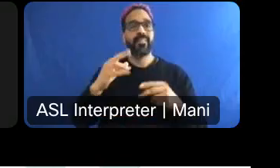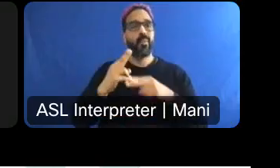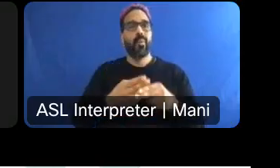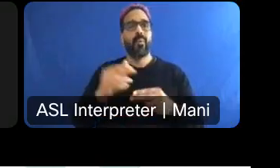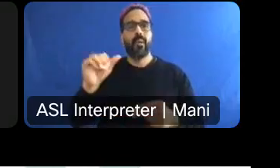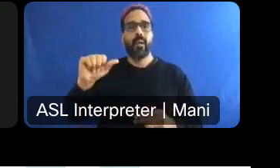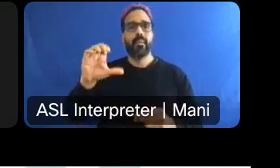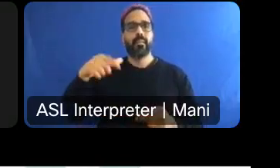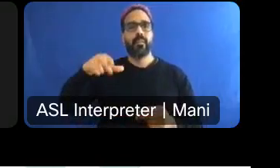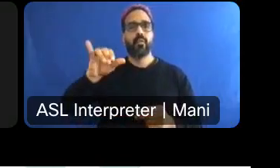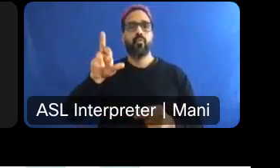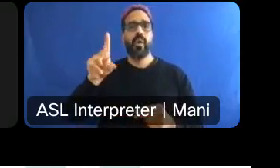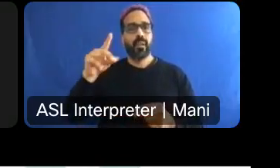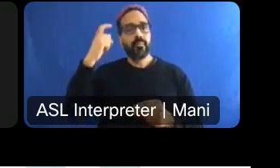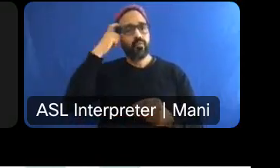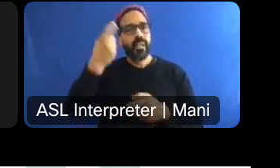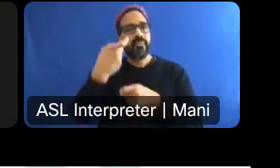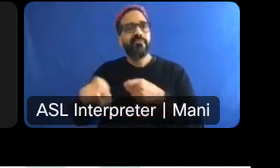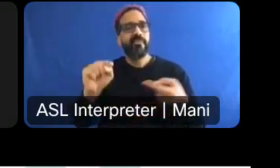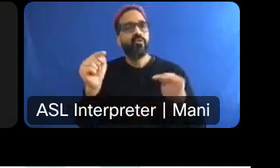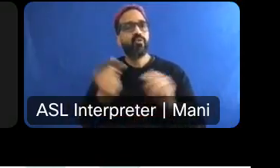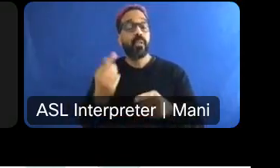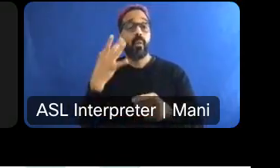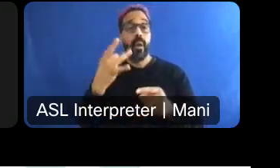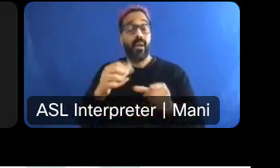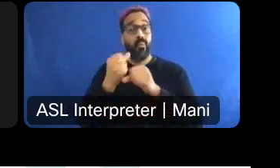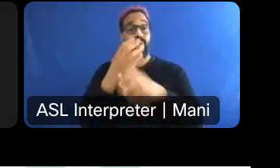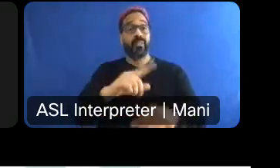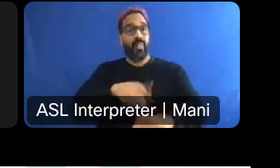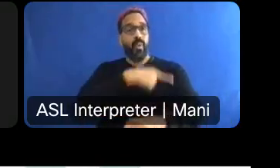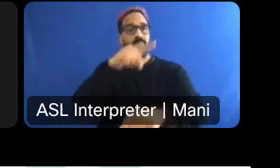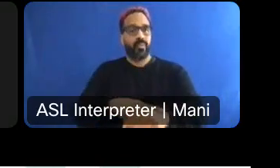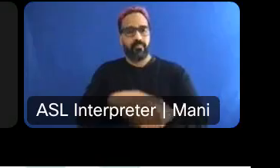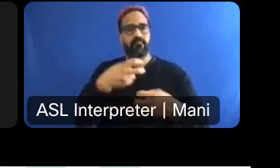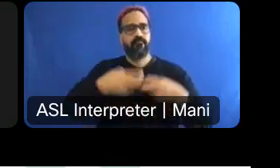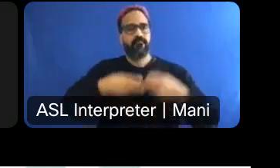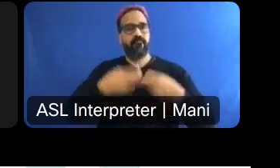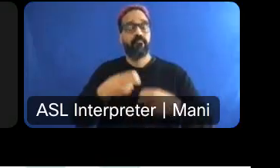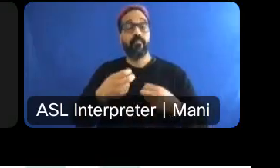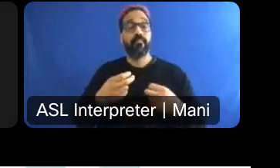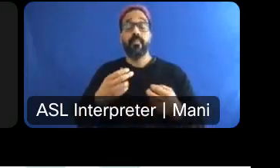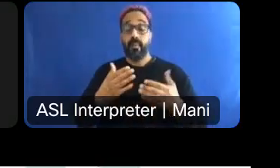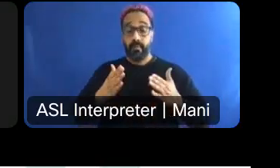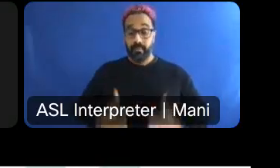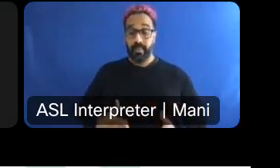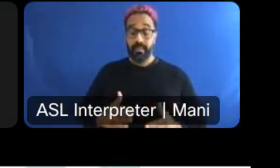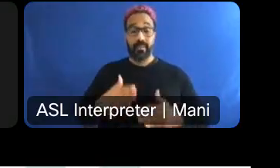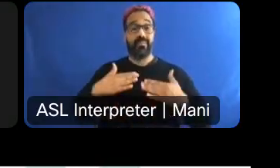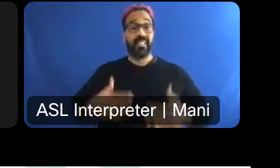cause long-term consequences, impacting the physical function of an individual.